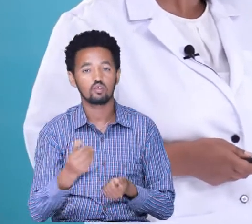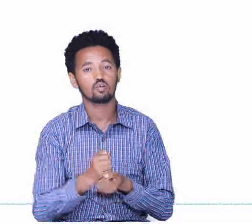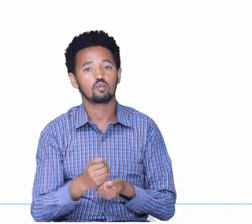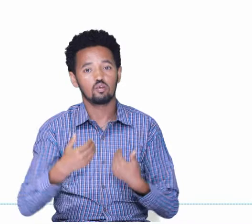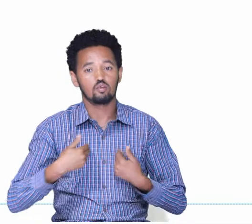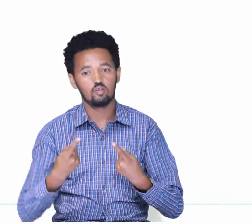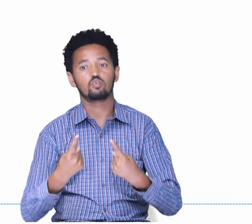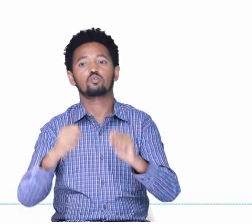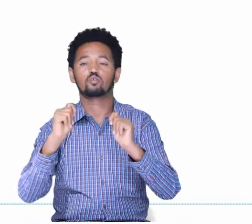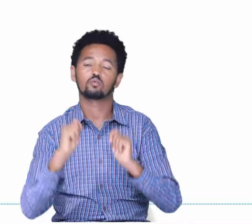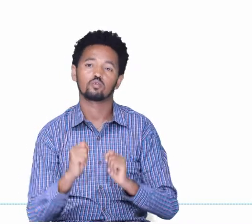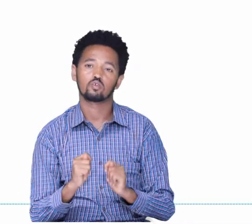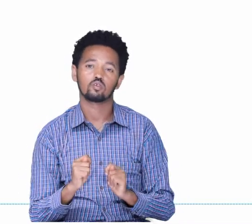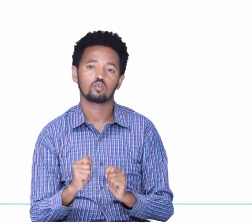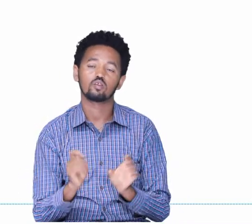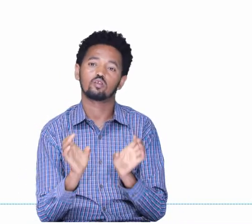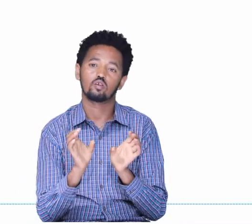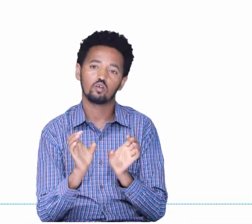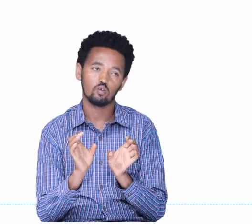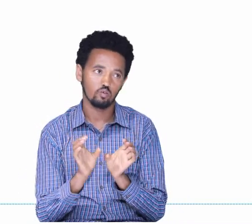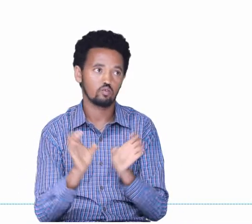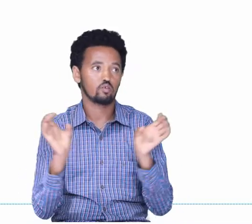temperature in the continent.